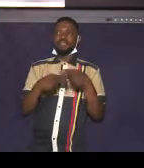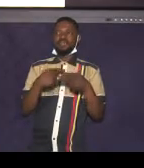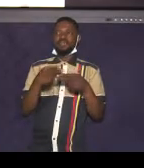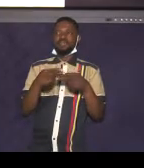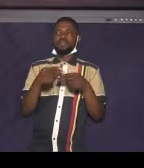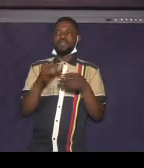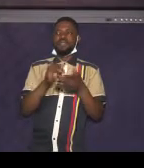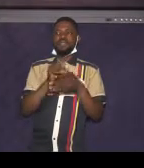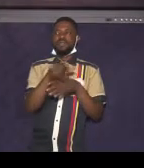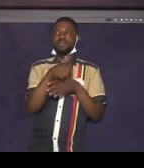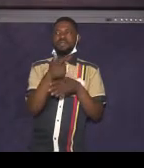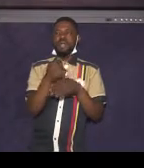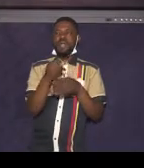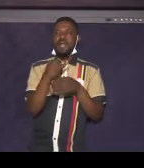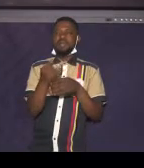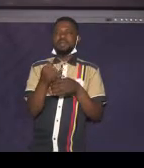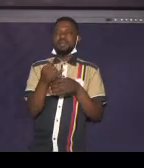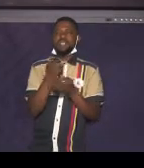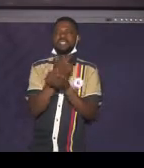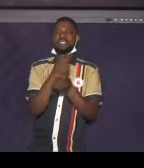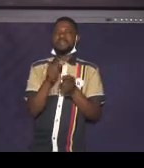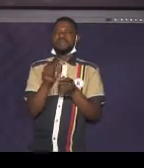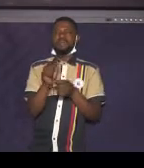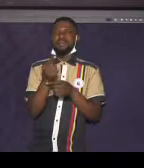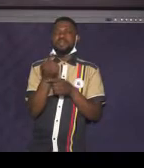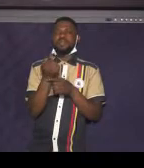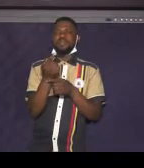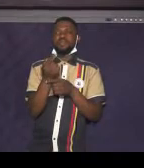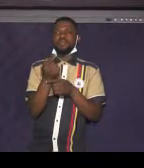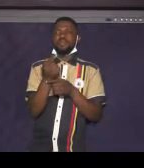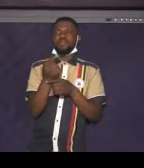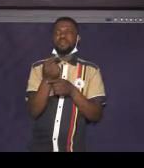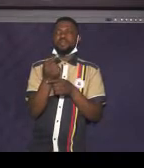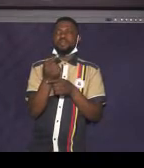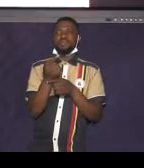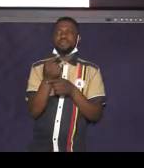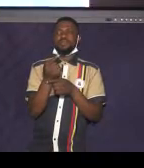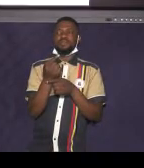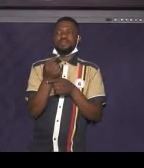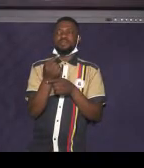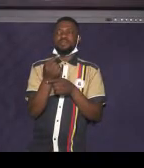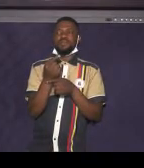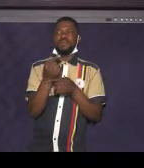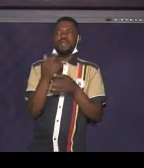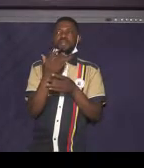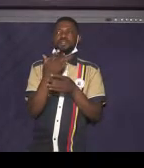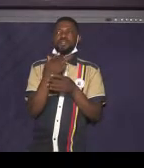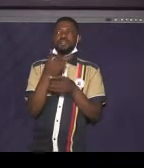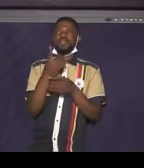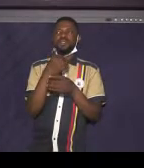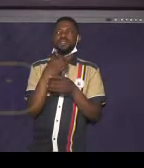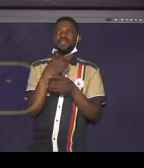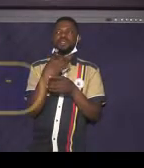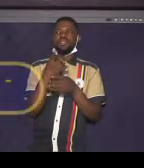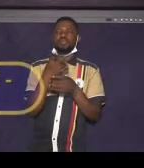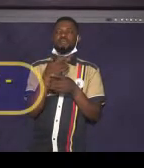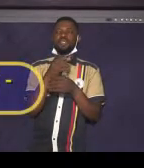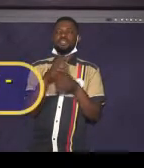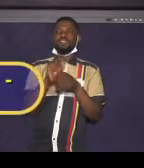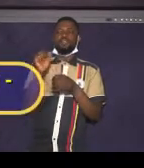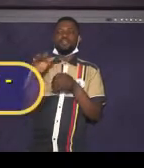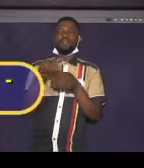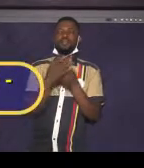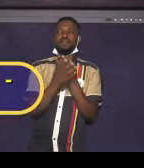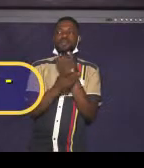another item. What about safety pins? Good. That's another one. Your disposal